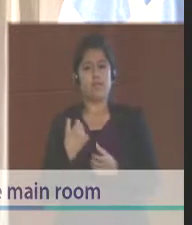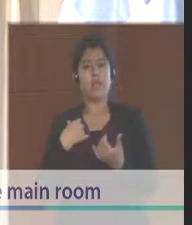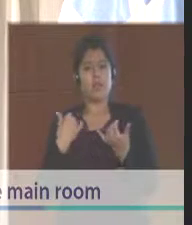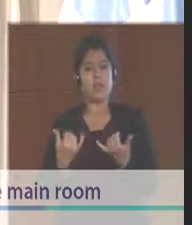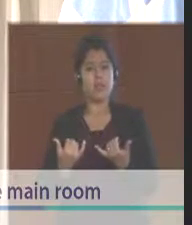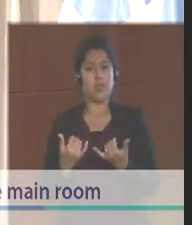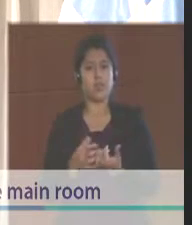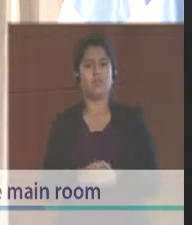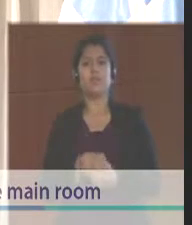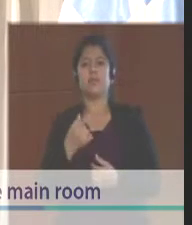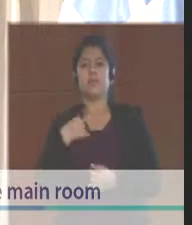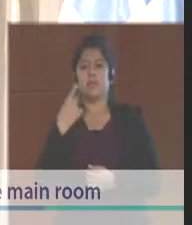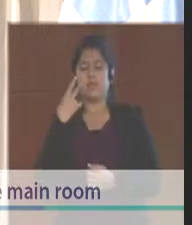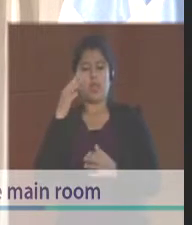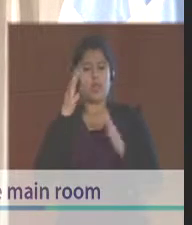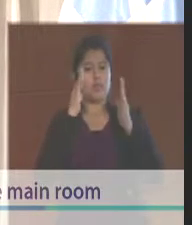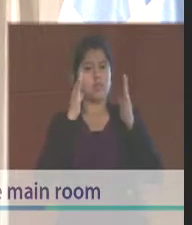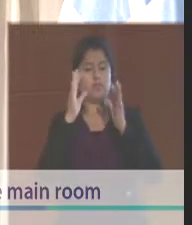Precisely,